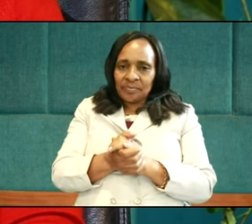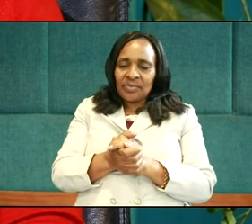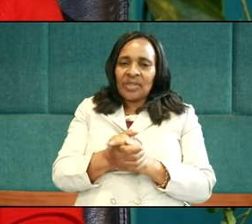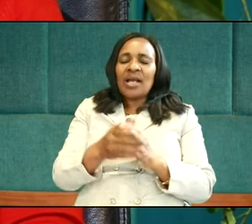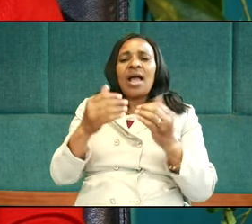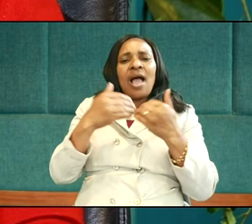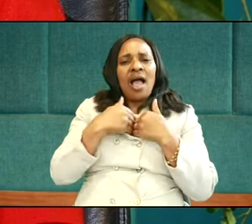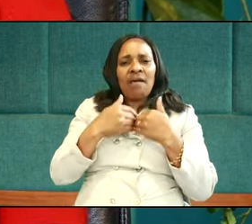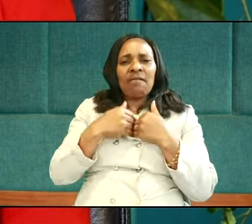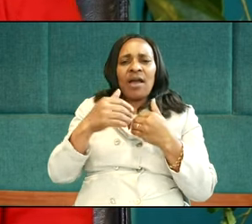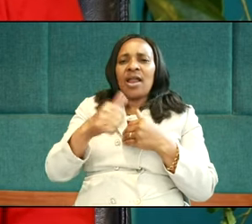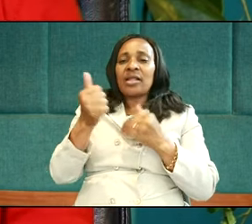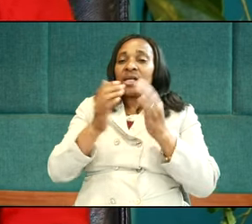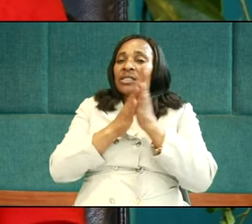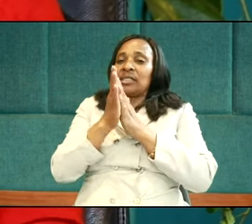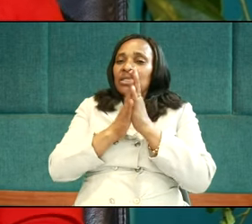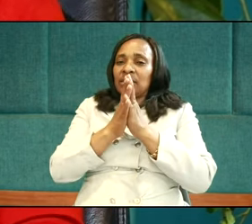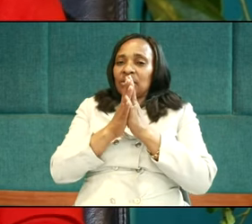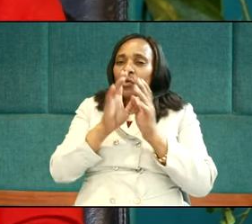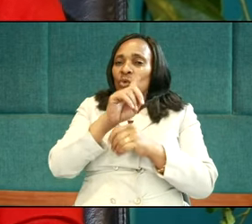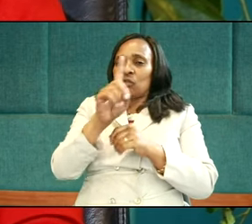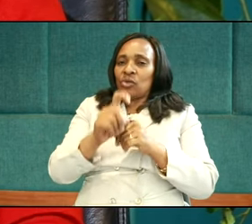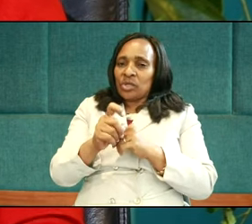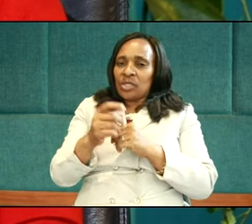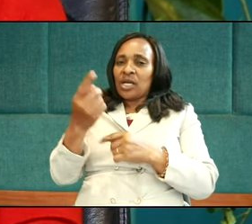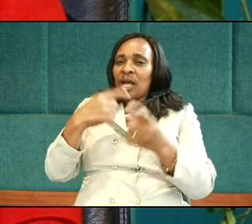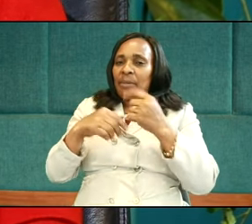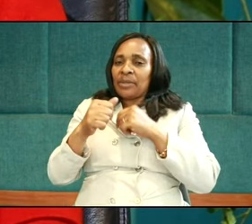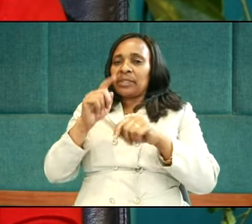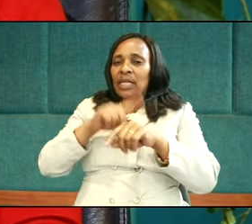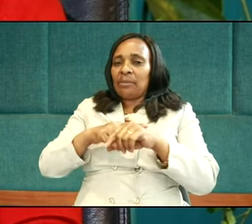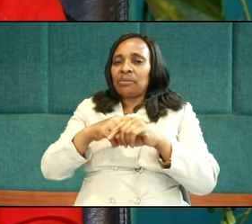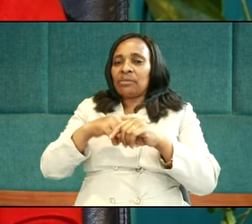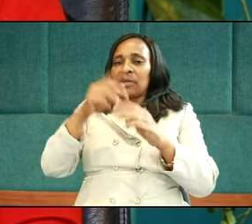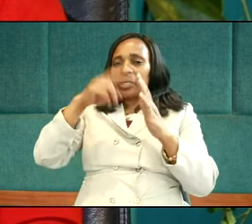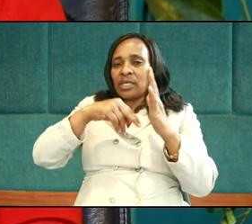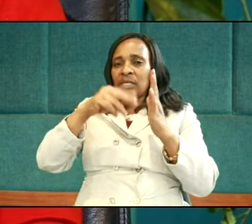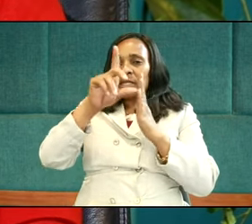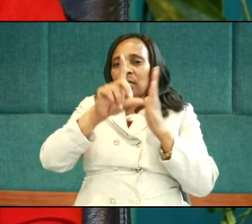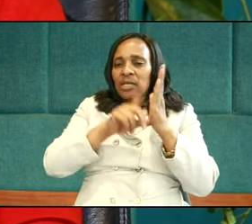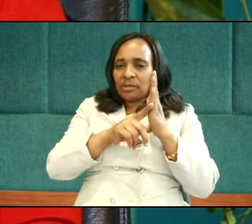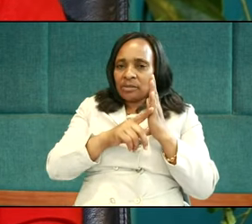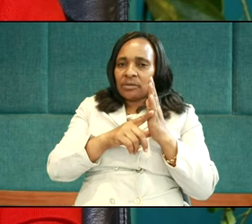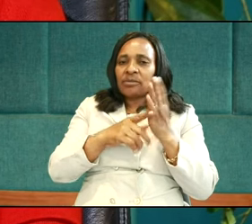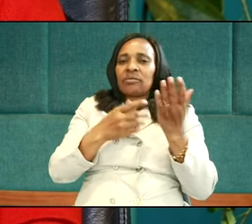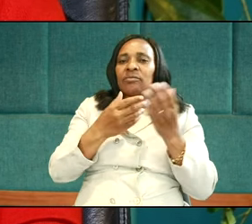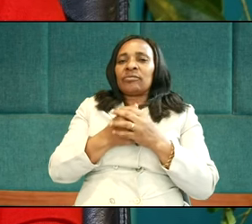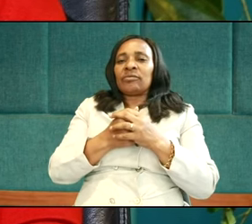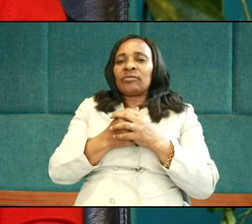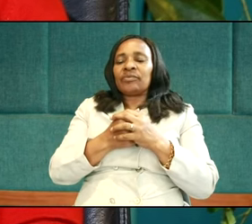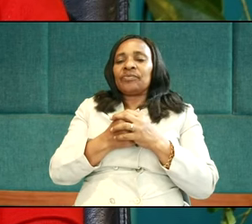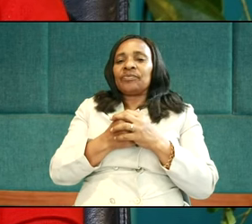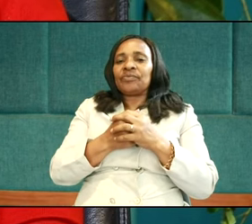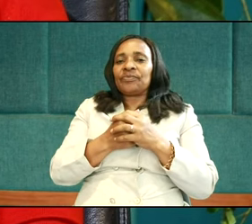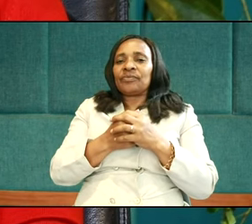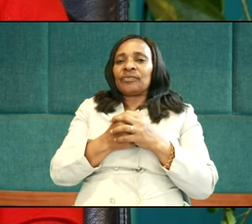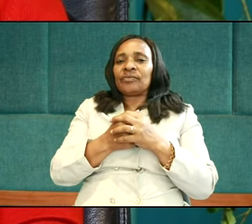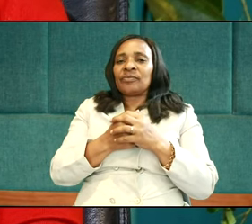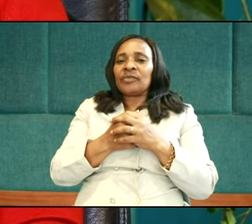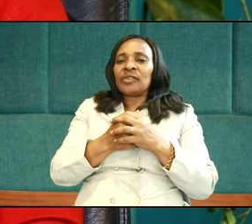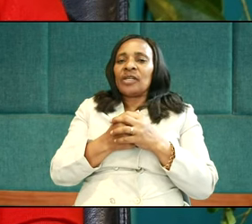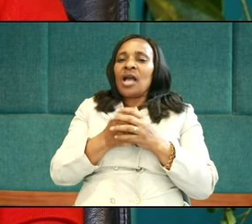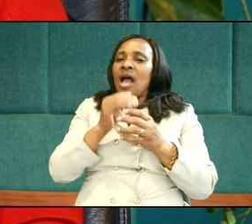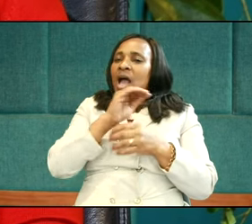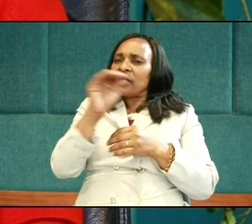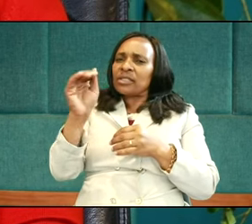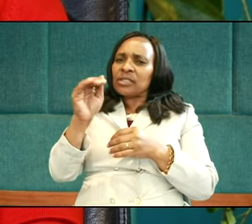I have an interesting question that I came across when, reading the lesson. Maybe we can think about it. We don't have to answer it at this point. And it was